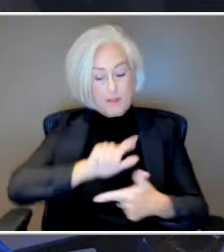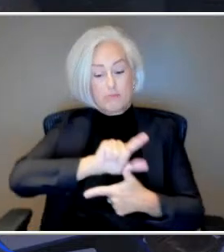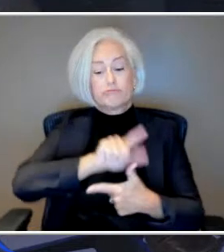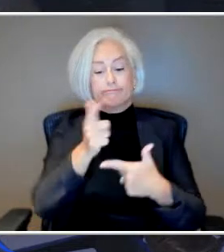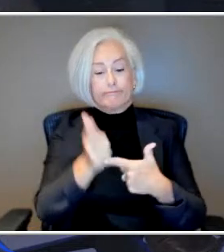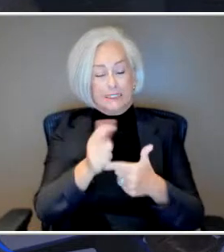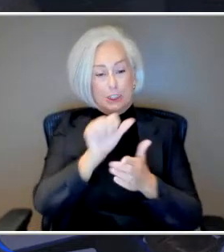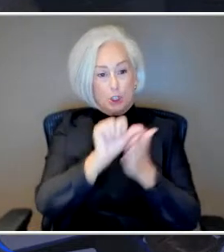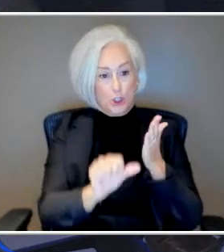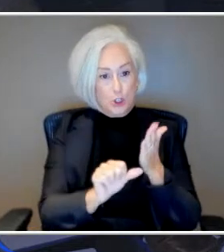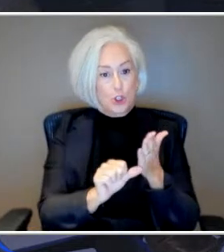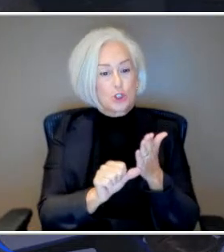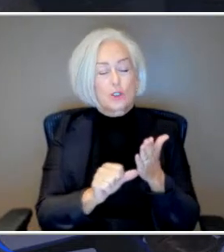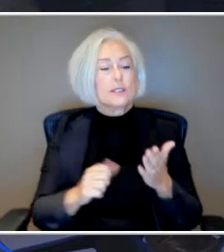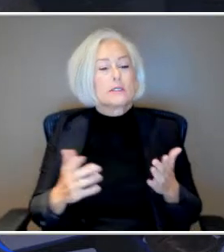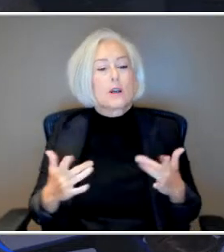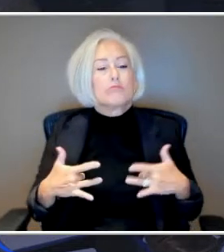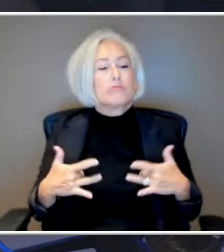stand today?